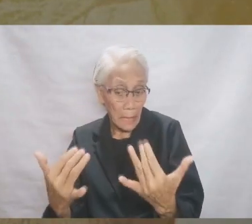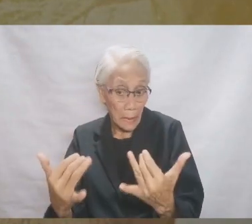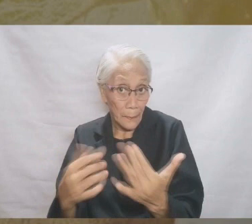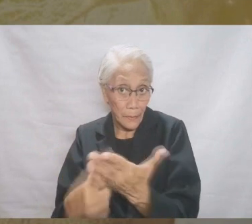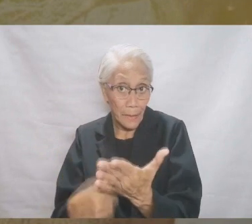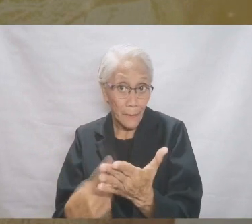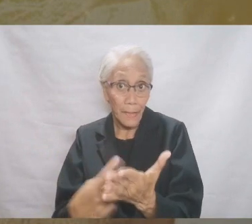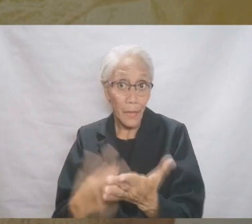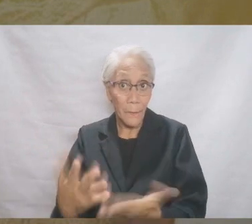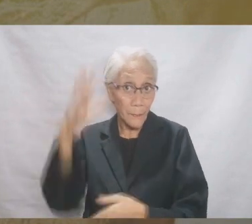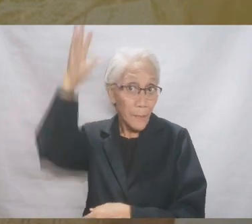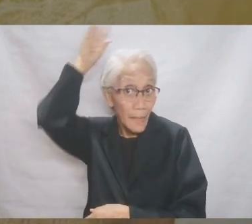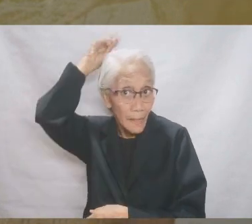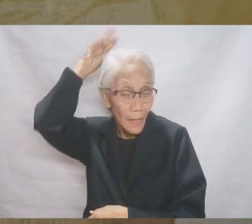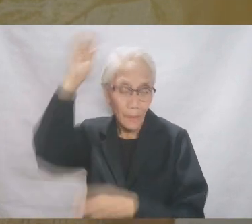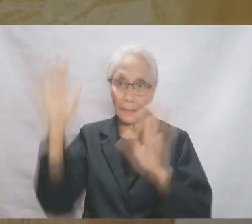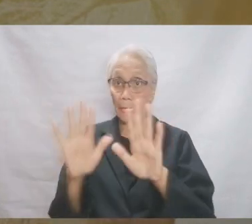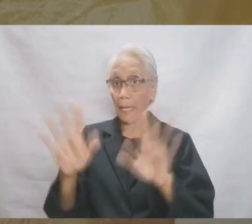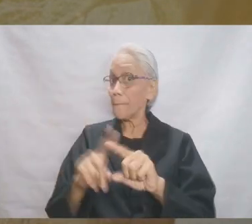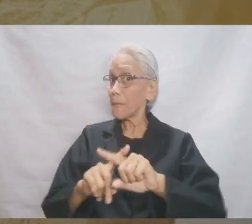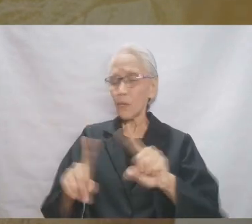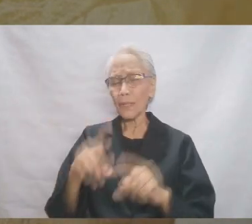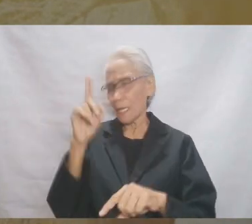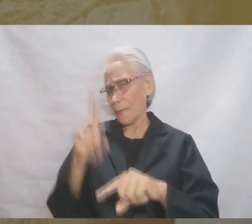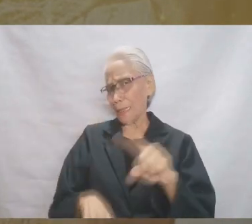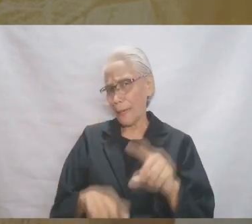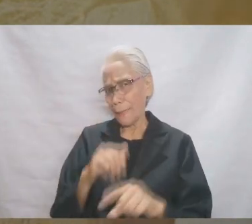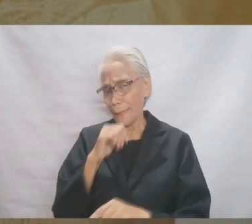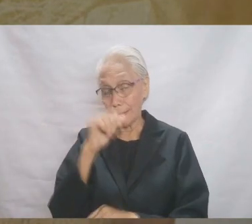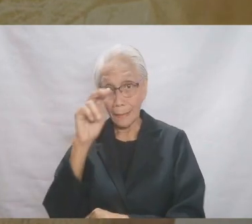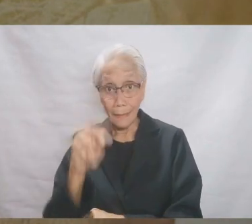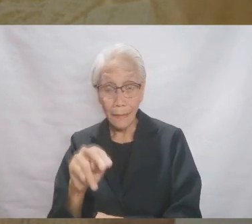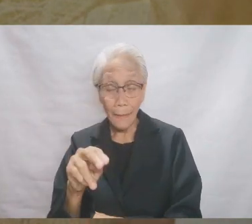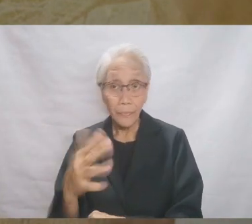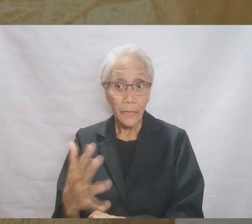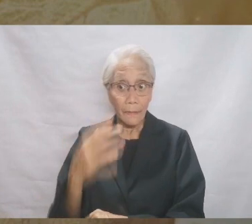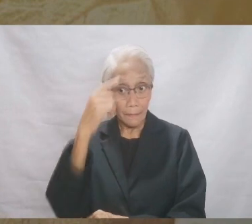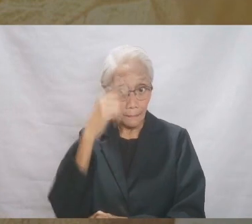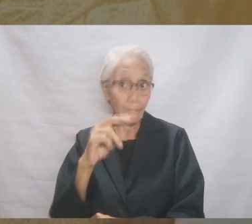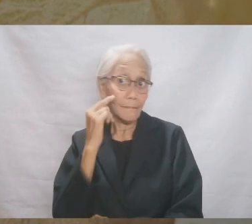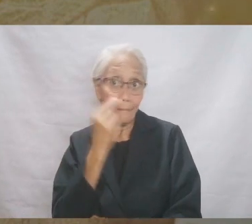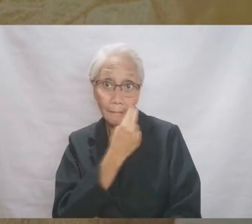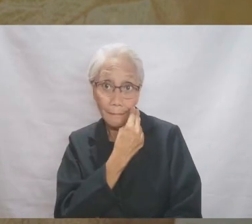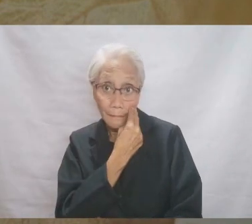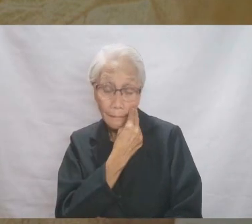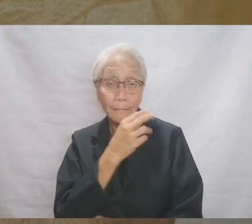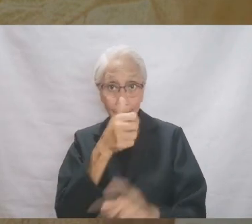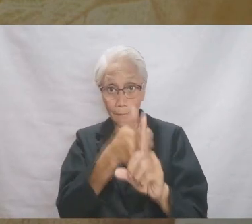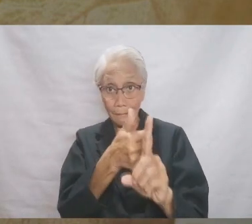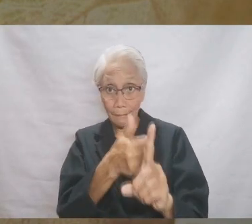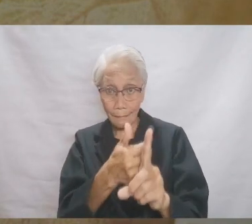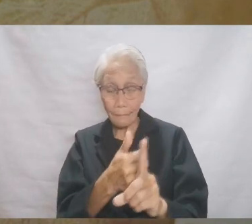ito na pag-usapan ngayong Pentecost Sunday. Pero hindi naman dapat. For myself, my vocation